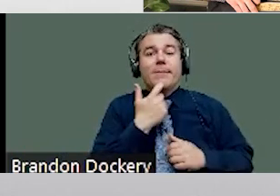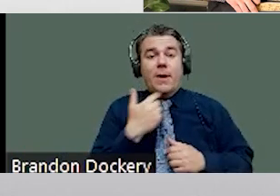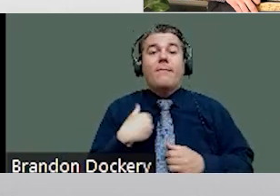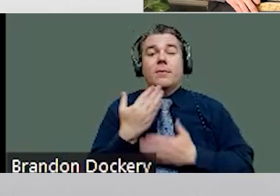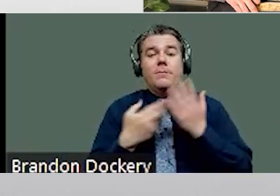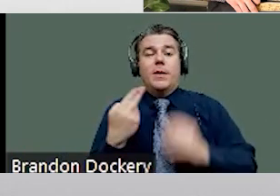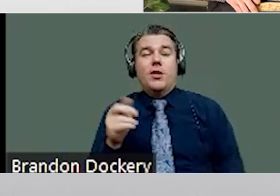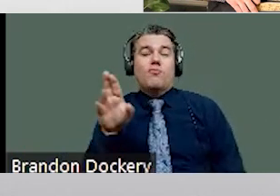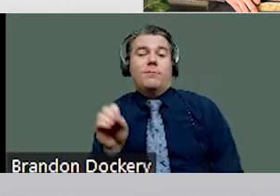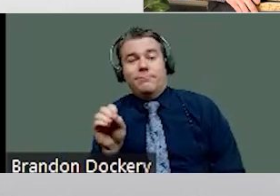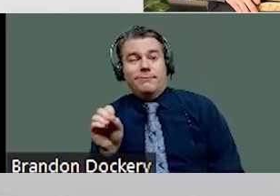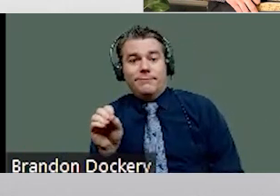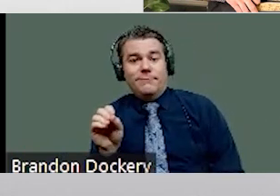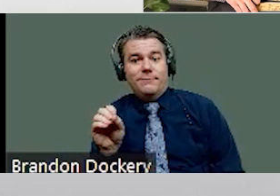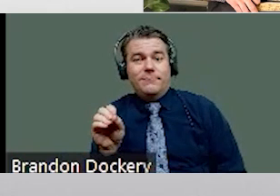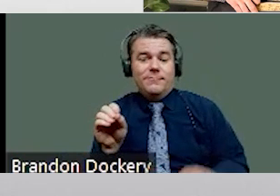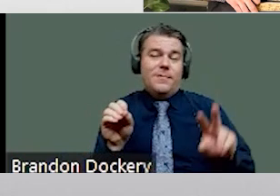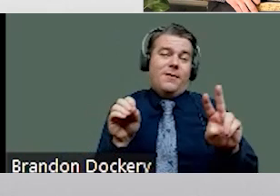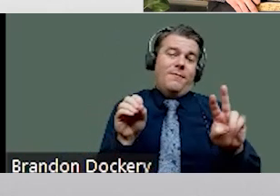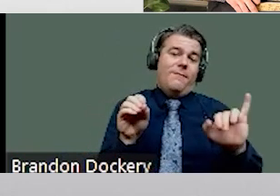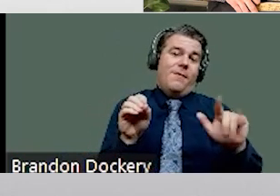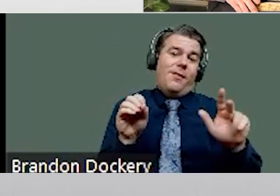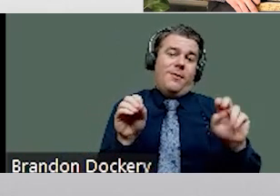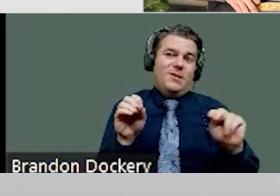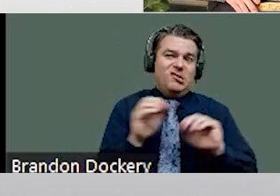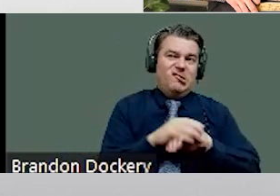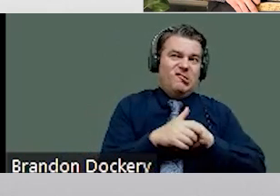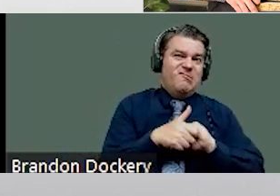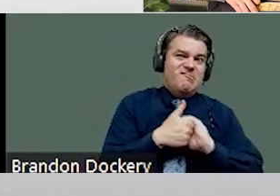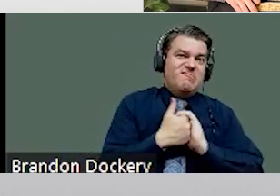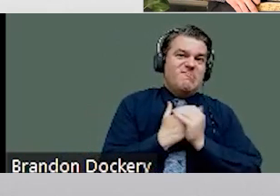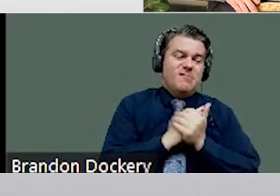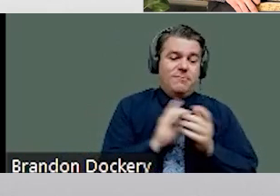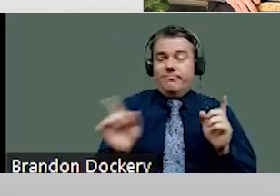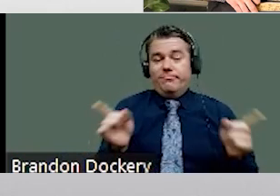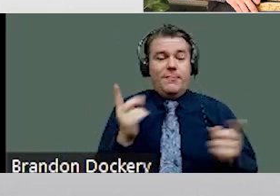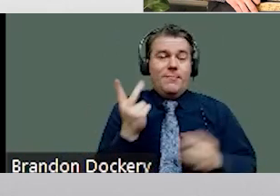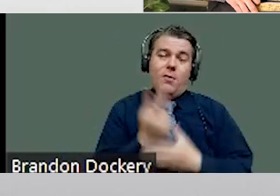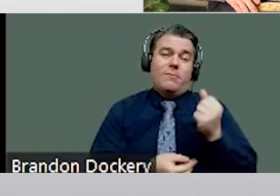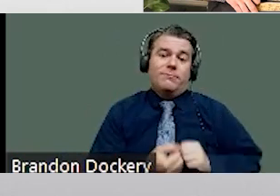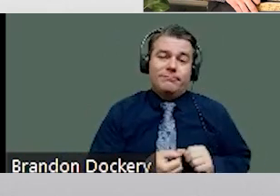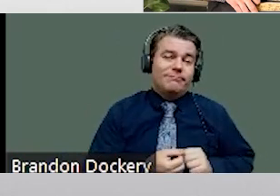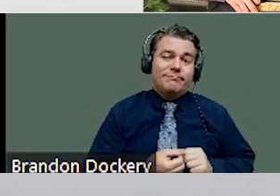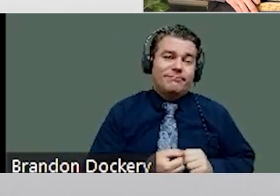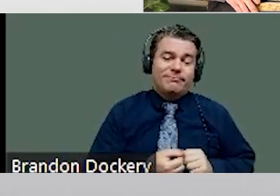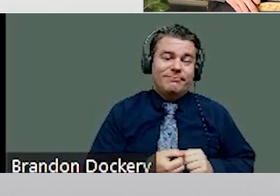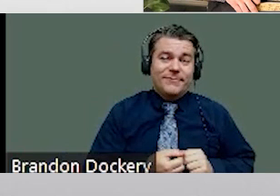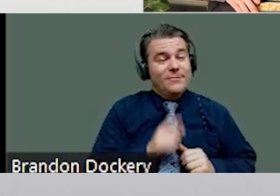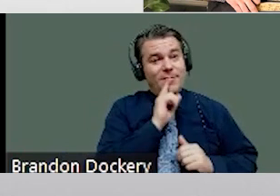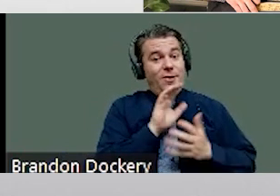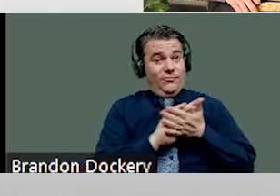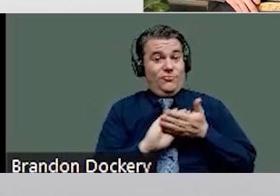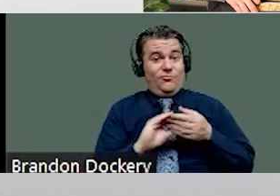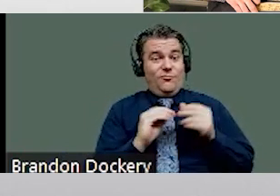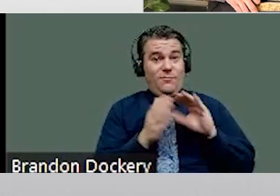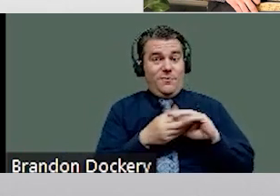are heroes and there are villains. They really are. And it makes certainly the